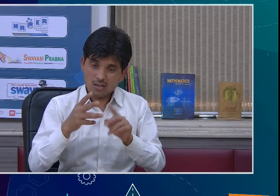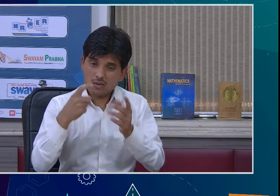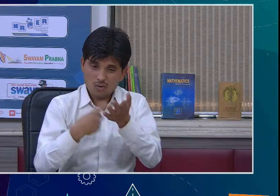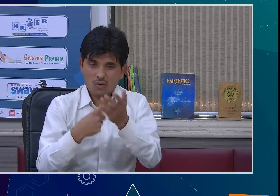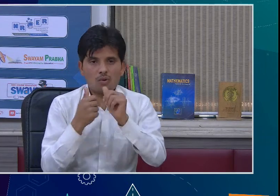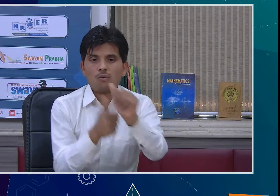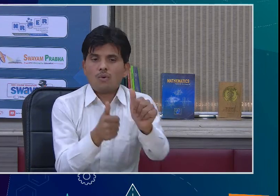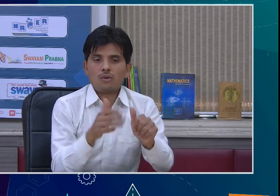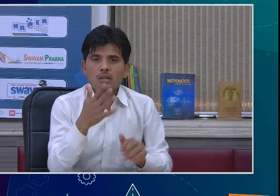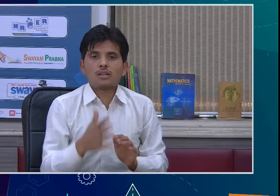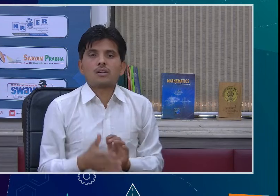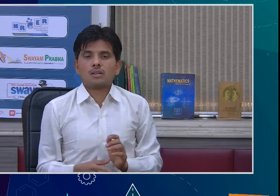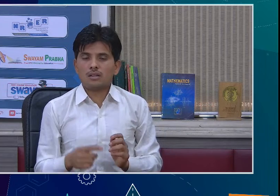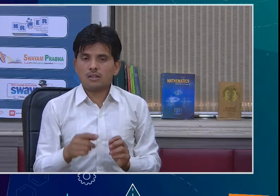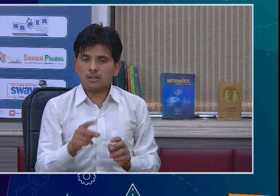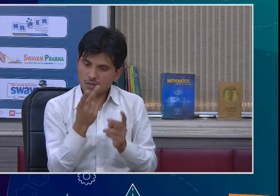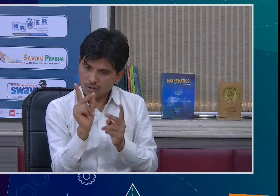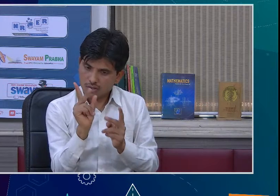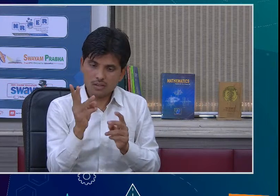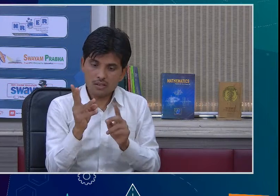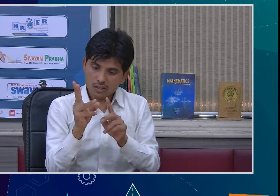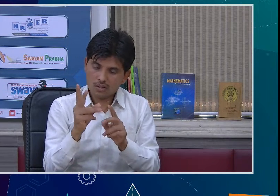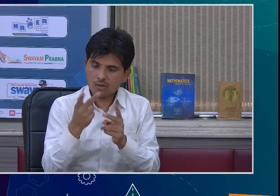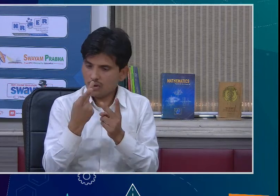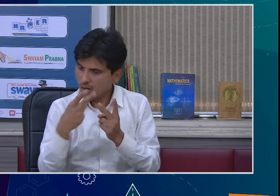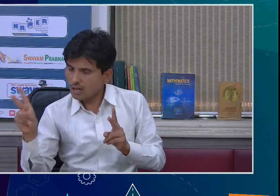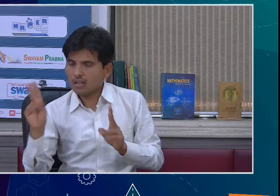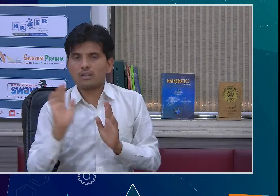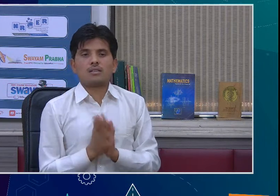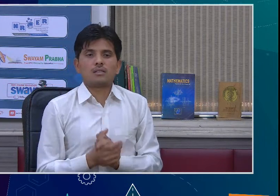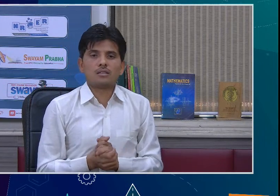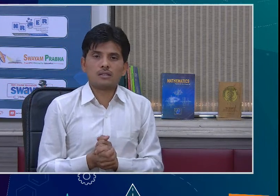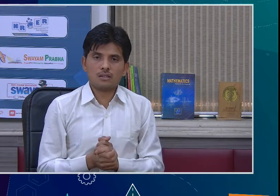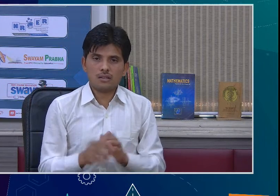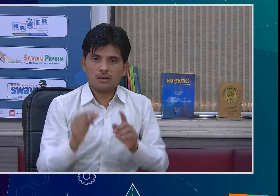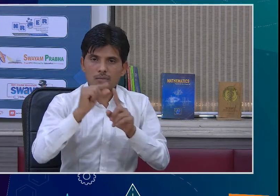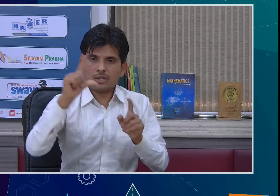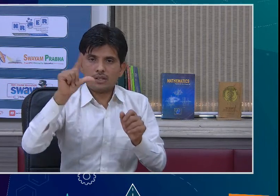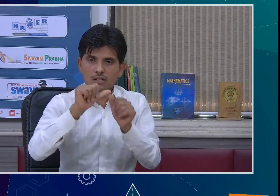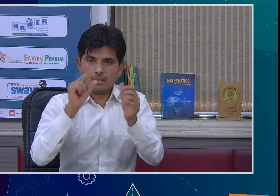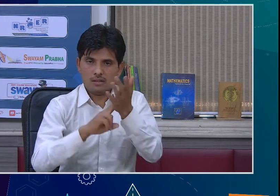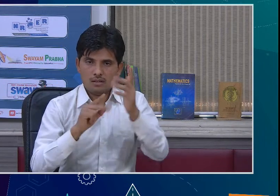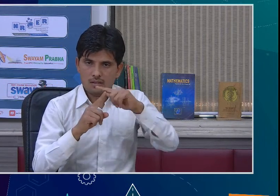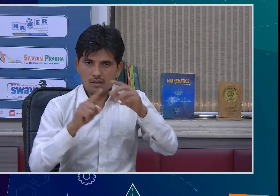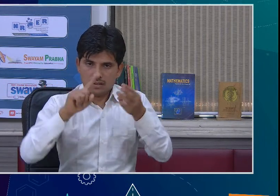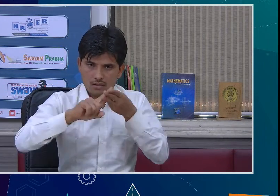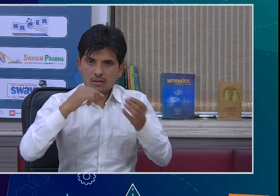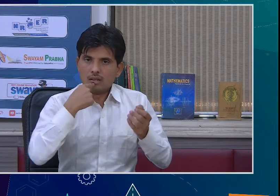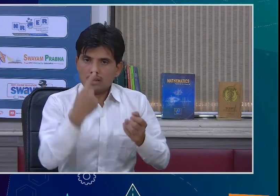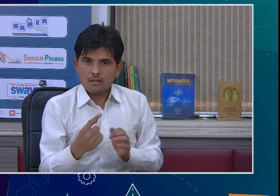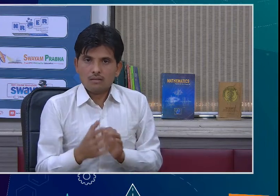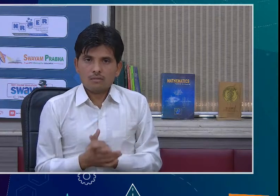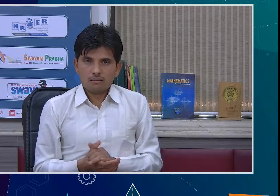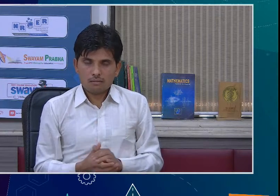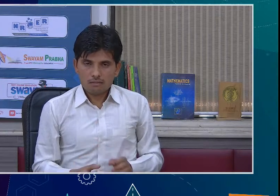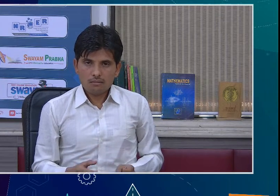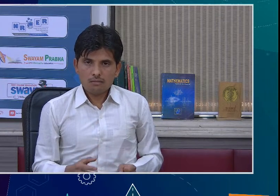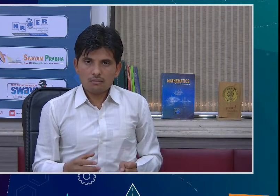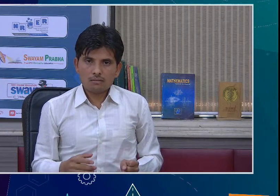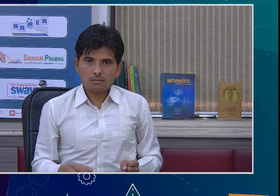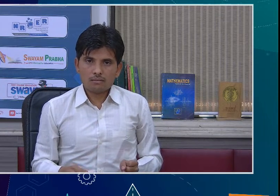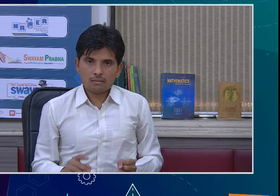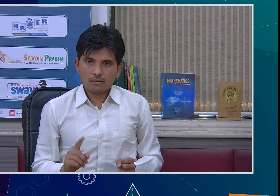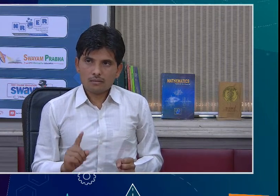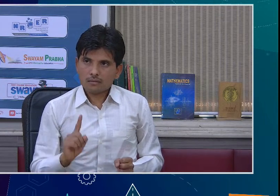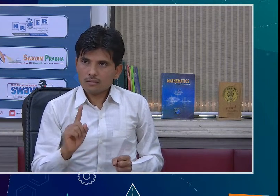2006 Pluto was not termed as a planet, but it was termed as a dwarf planet.